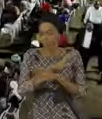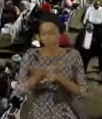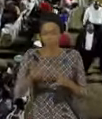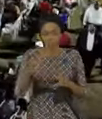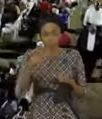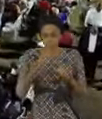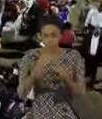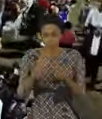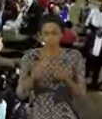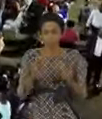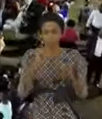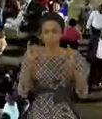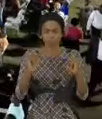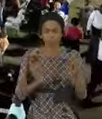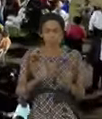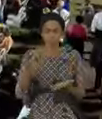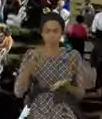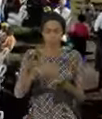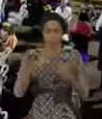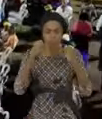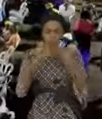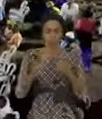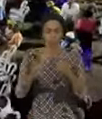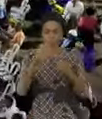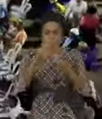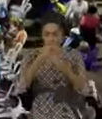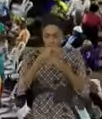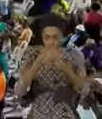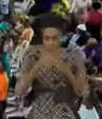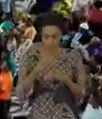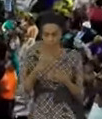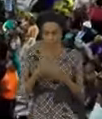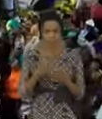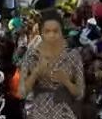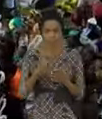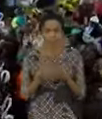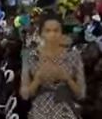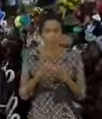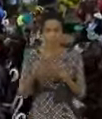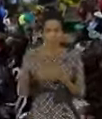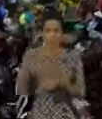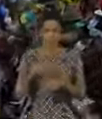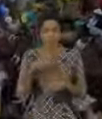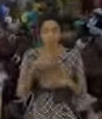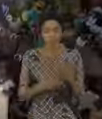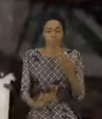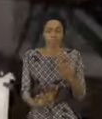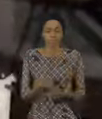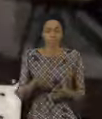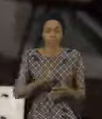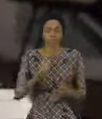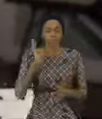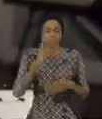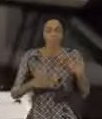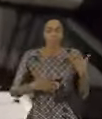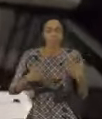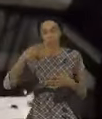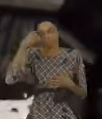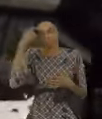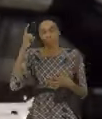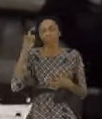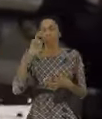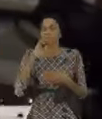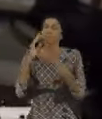Strong and worship you. If it puts me in the fire, I'll rejoice cause you're